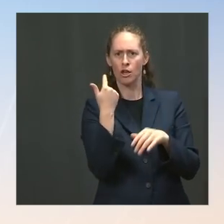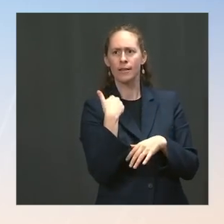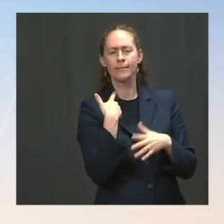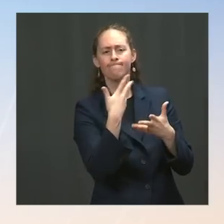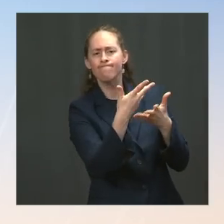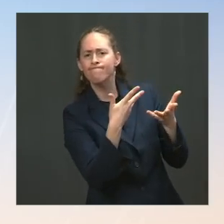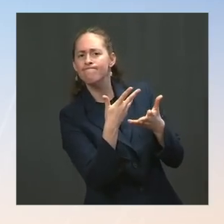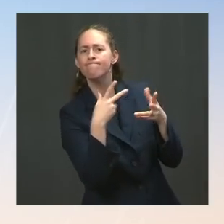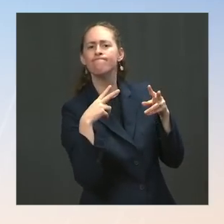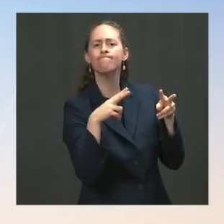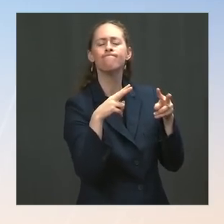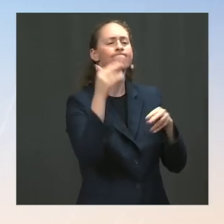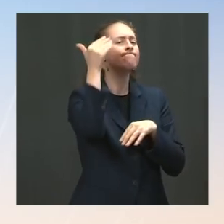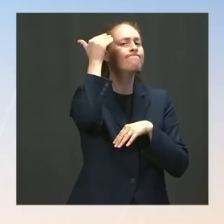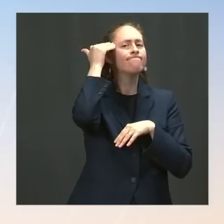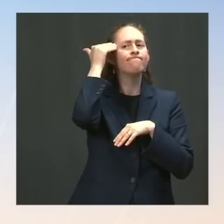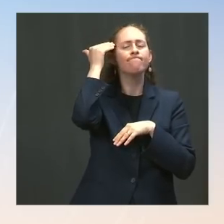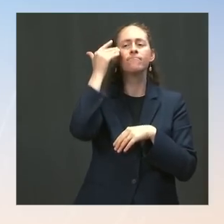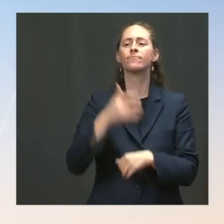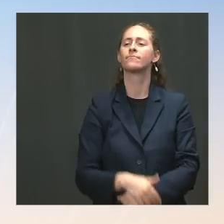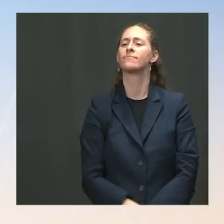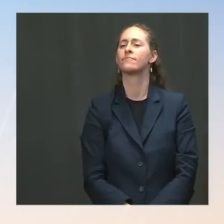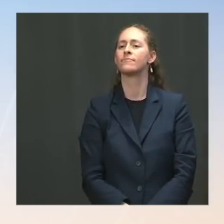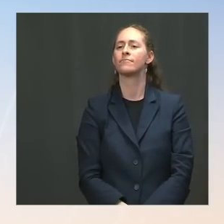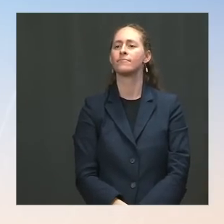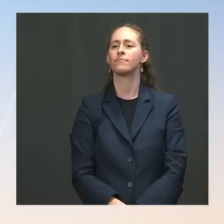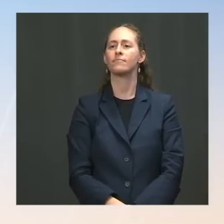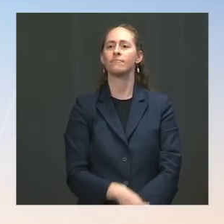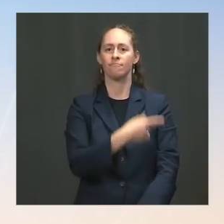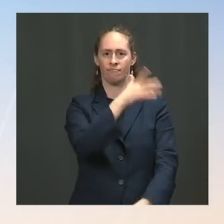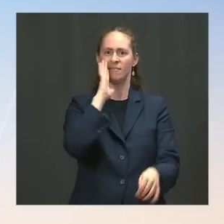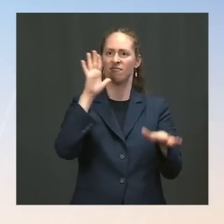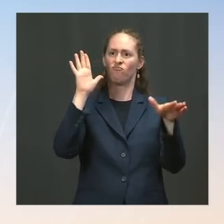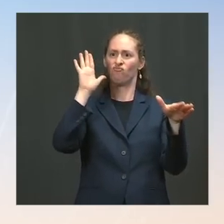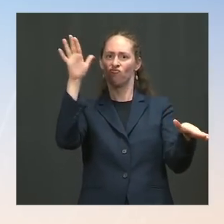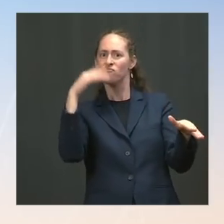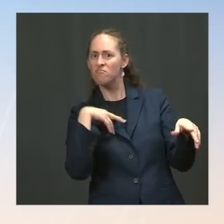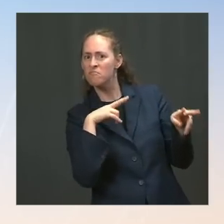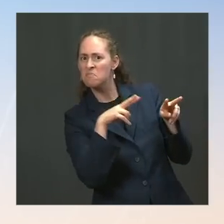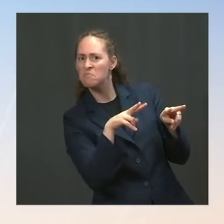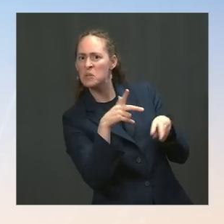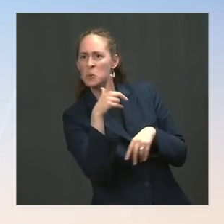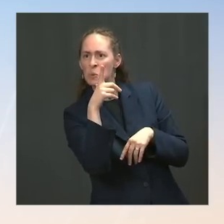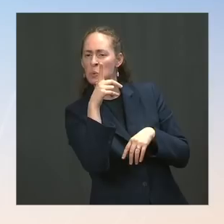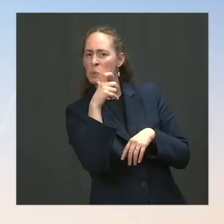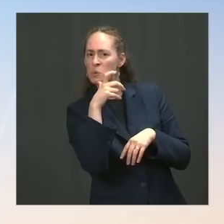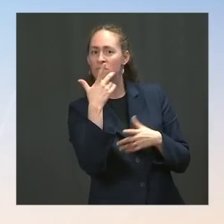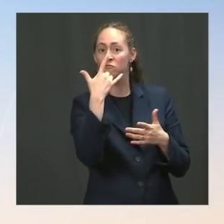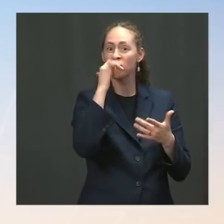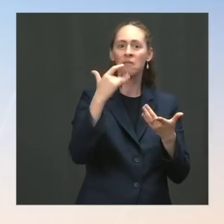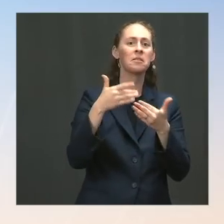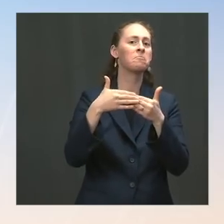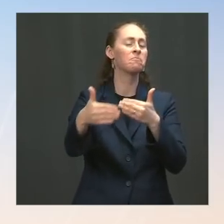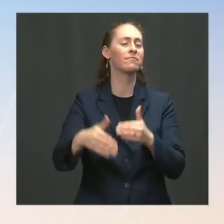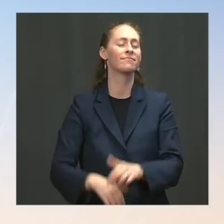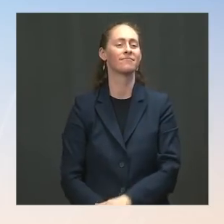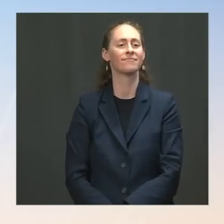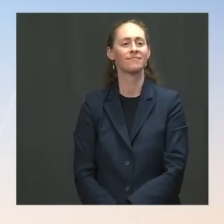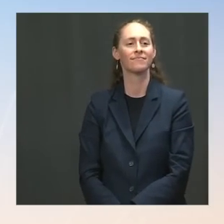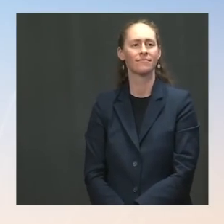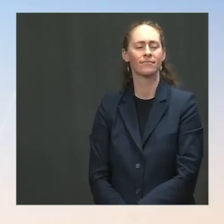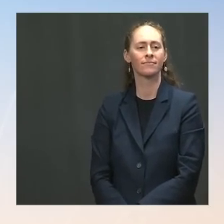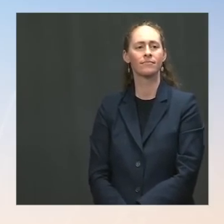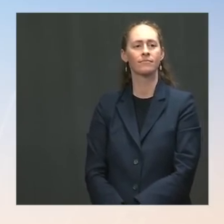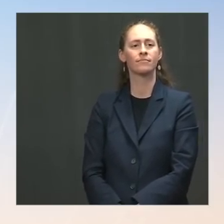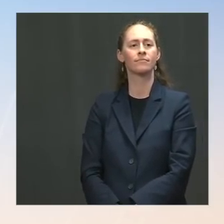so we will see what happens from here. Go ahead, Jeff. Jen, the President today offers safe haven to Hong Kong residents who are living in the